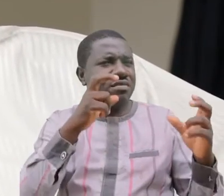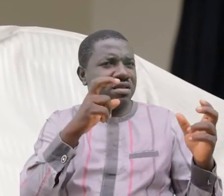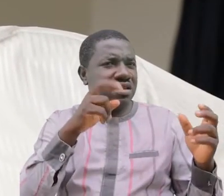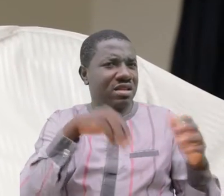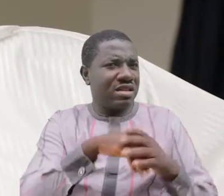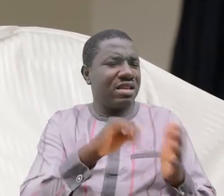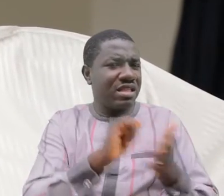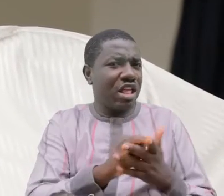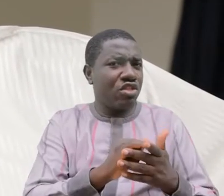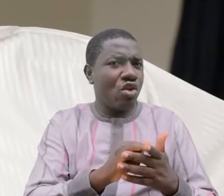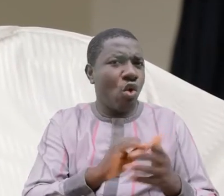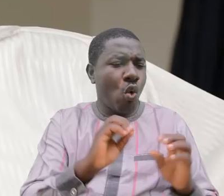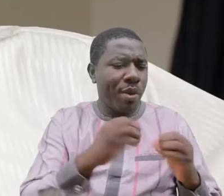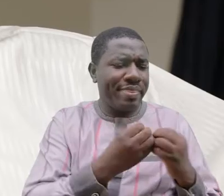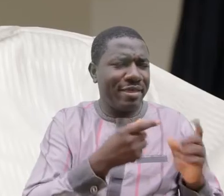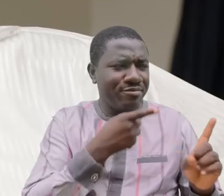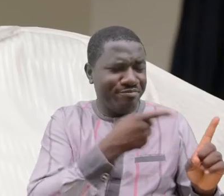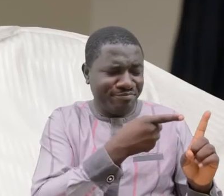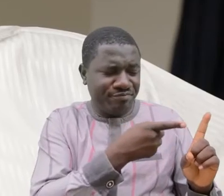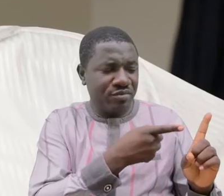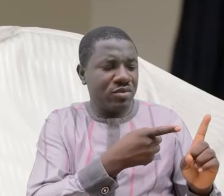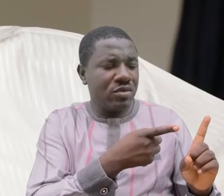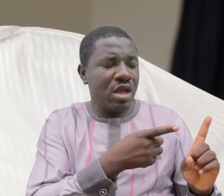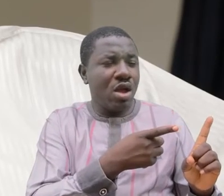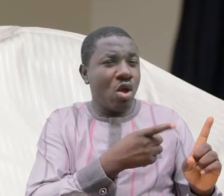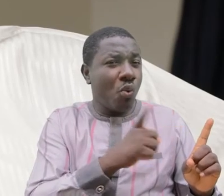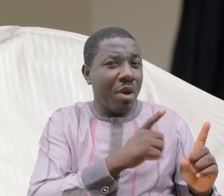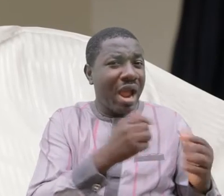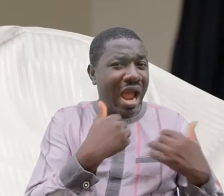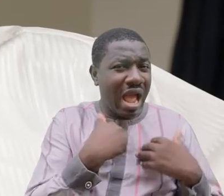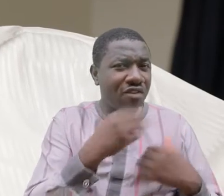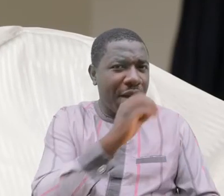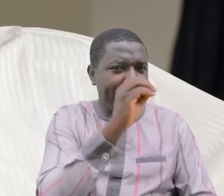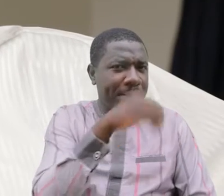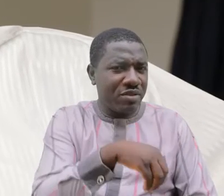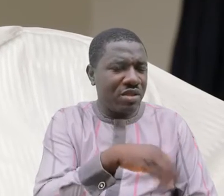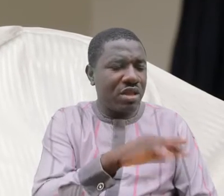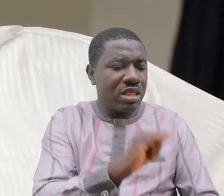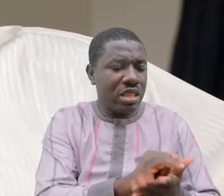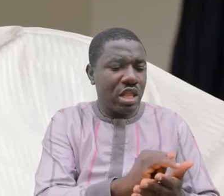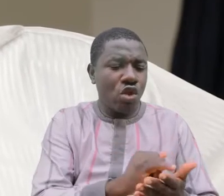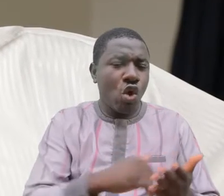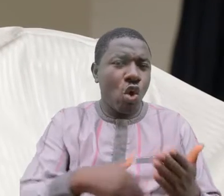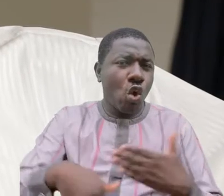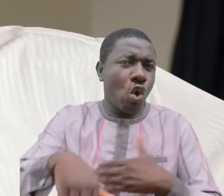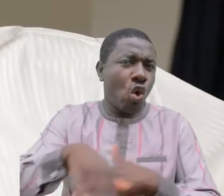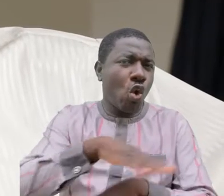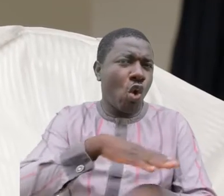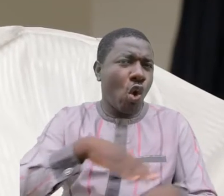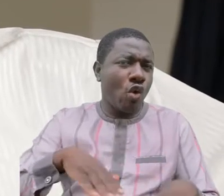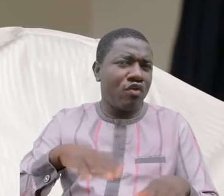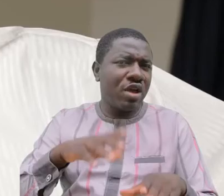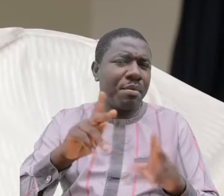agency whereby it has a percentage that will cover